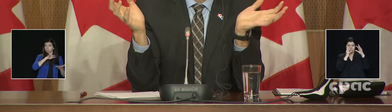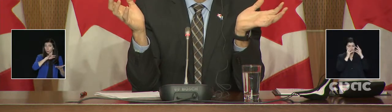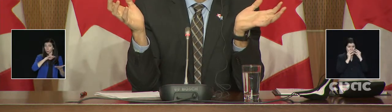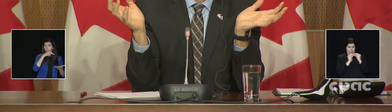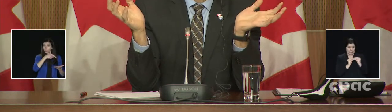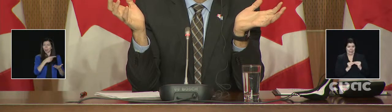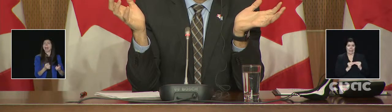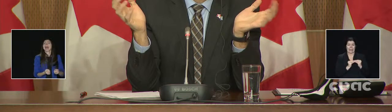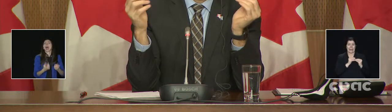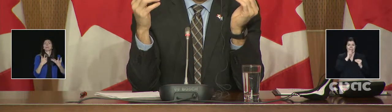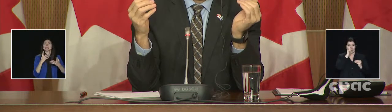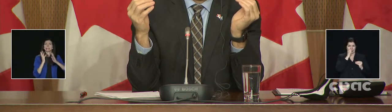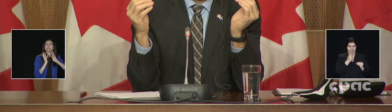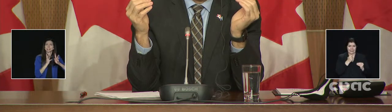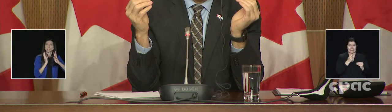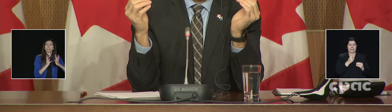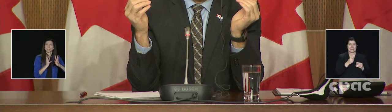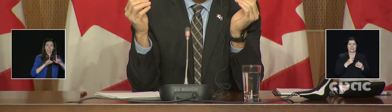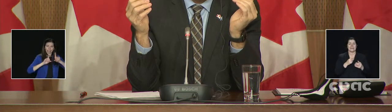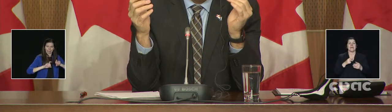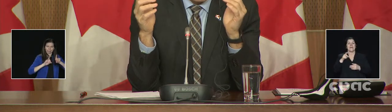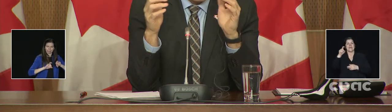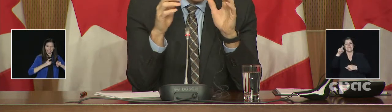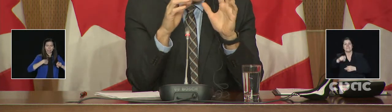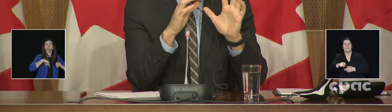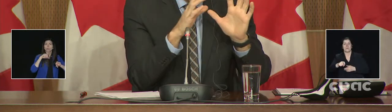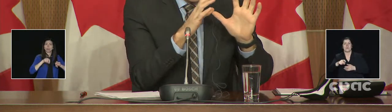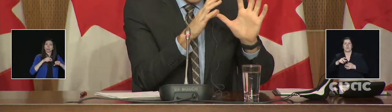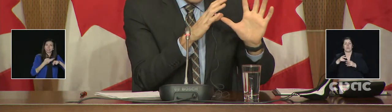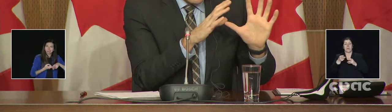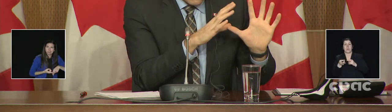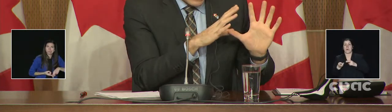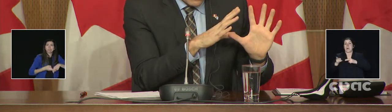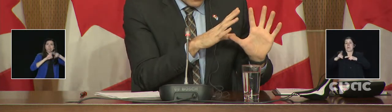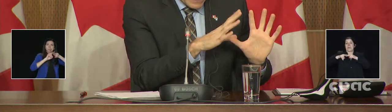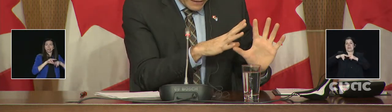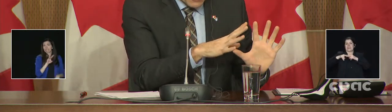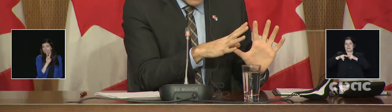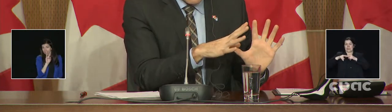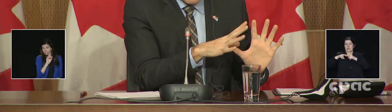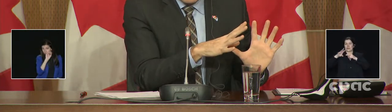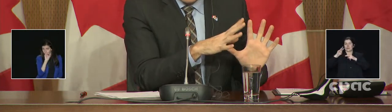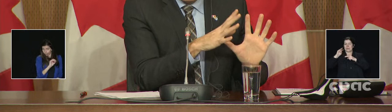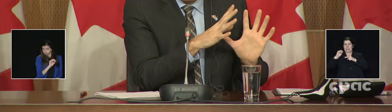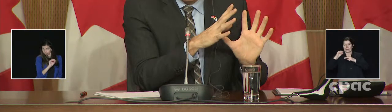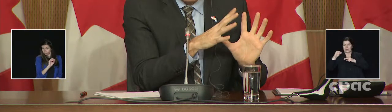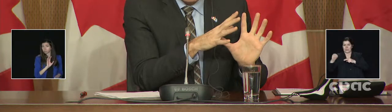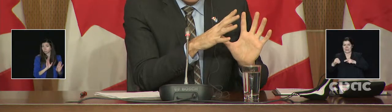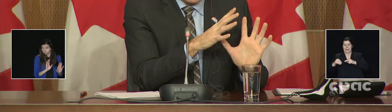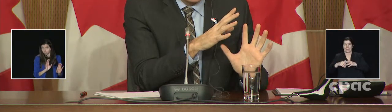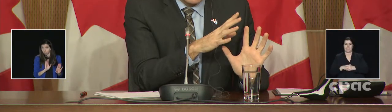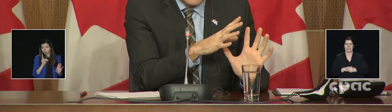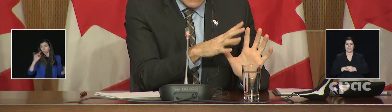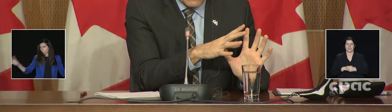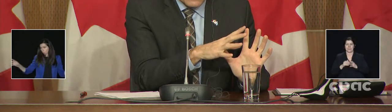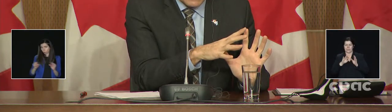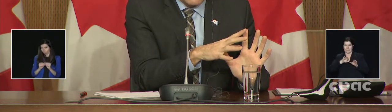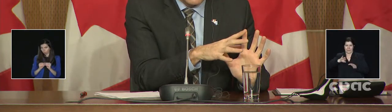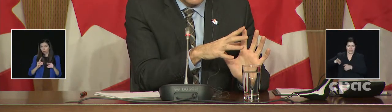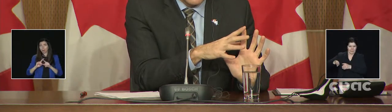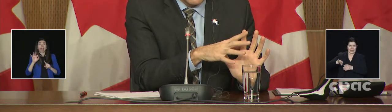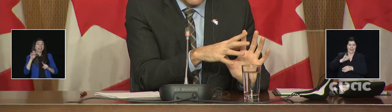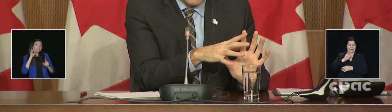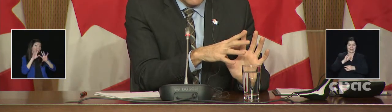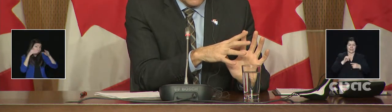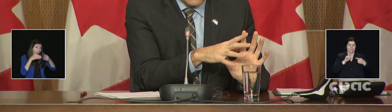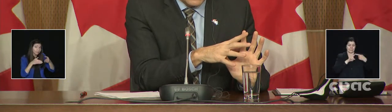total testing capacity by 60%. Now, if we focus only on air travel, we were at